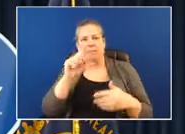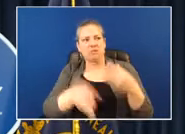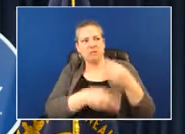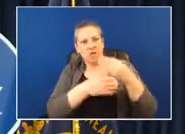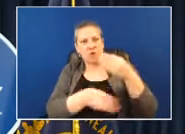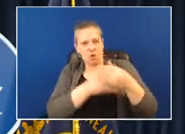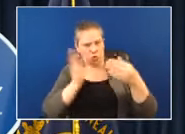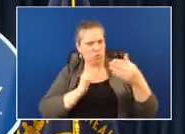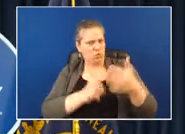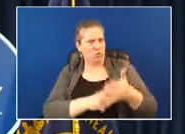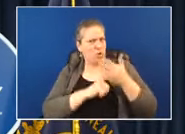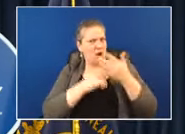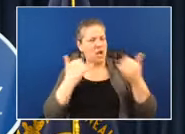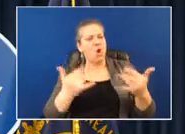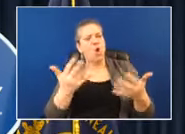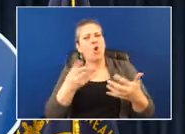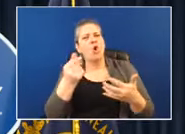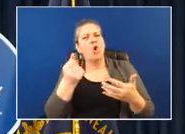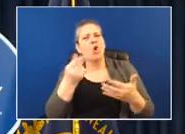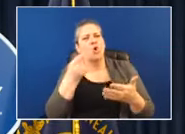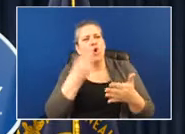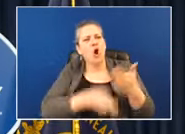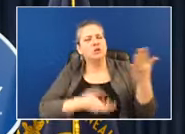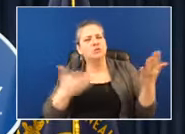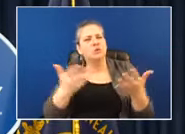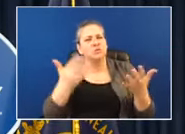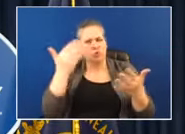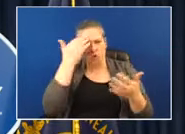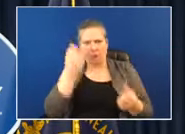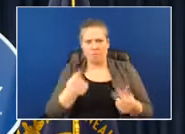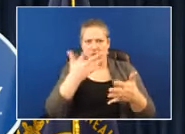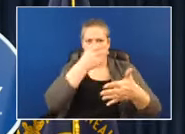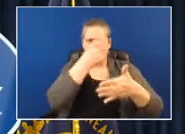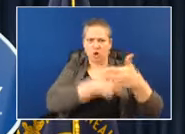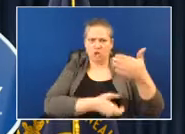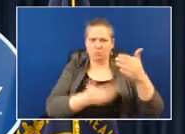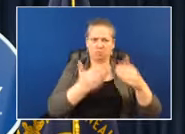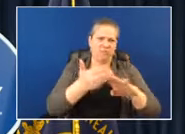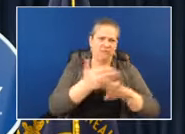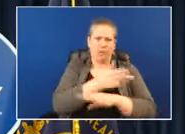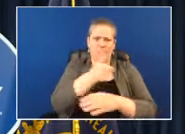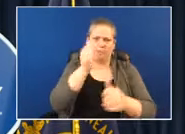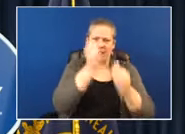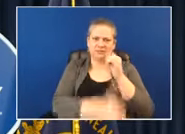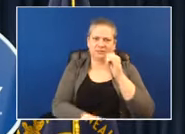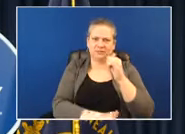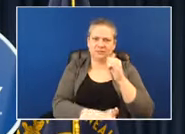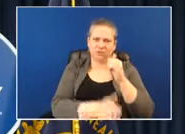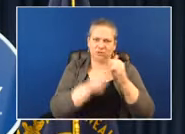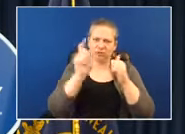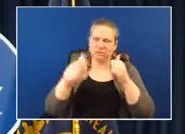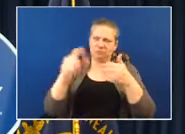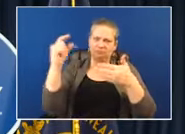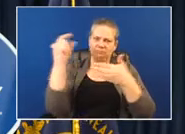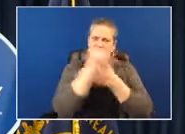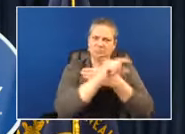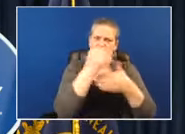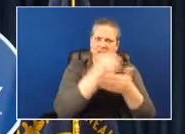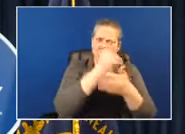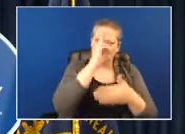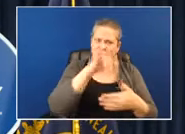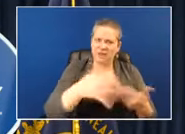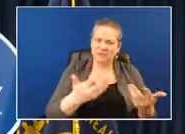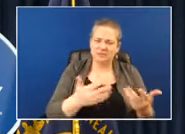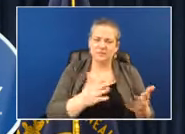Know what it's going to cost before you pass it, because if it's going to cost something, you should have to appropriate for it. Corinne Boyer with our